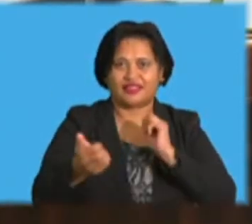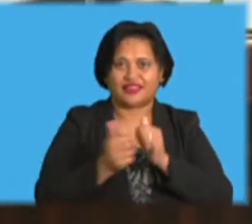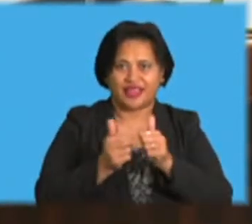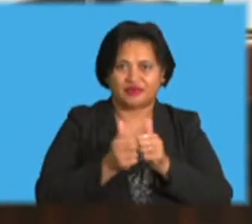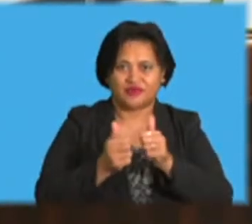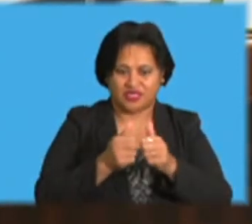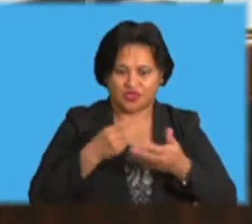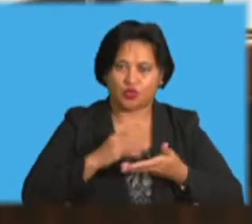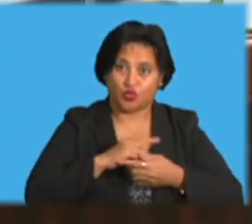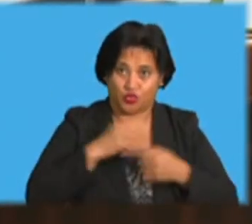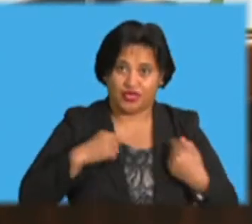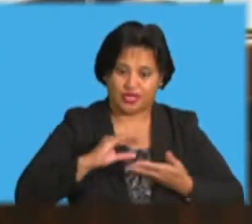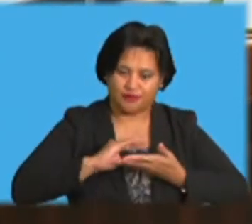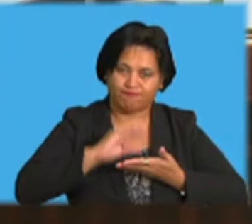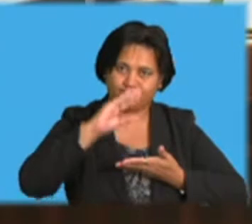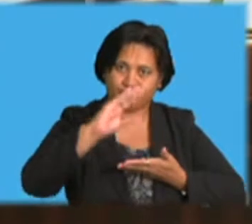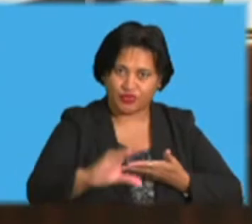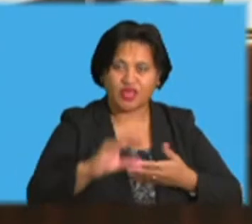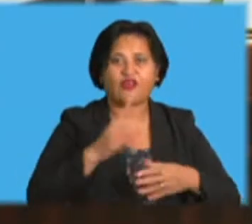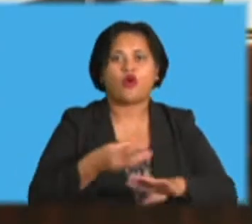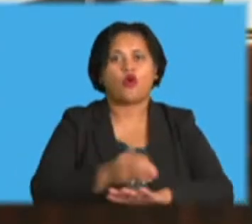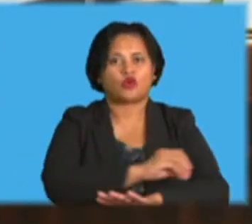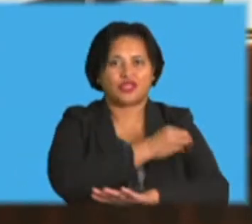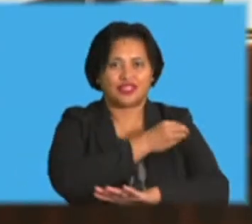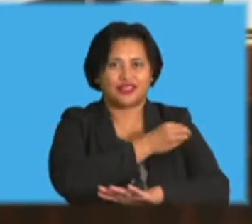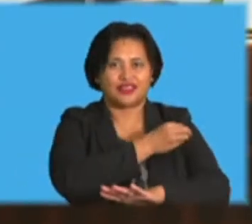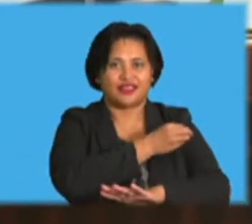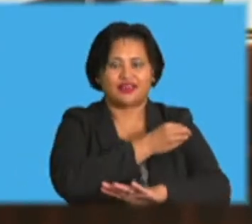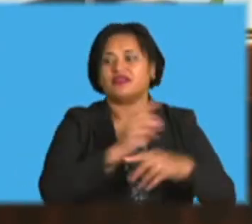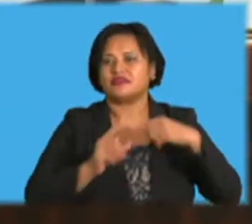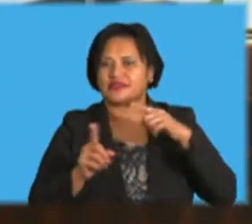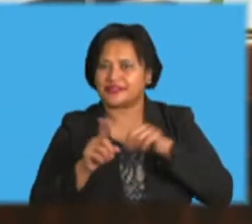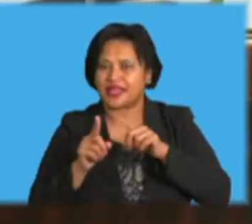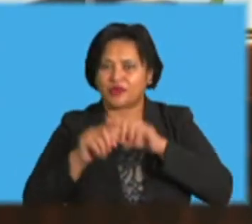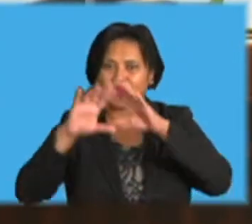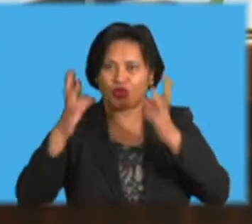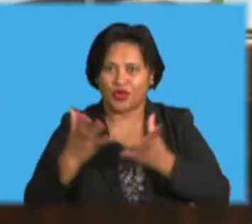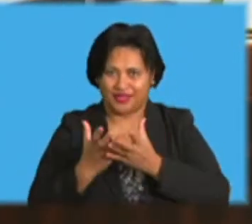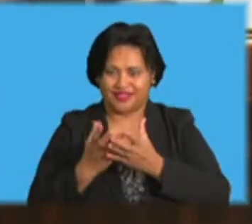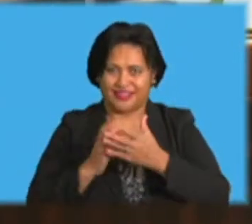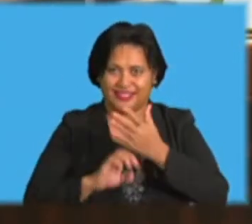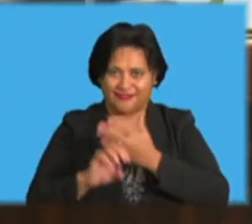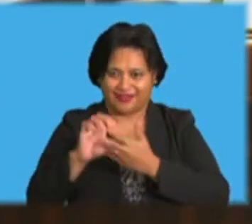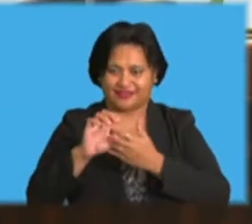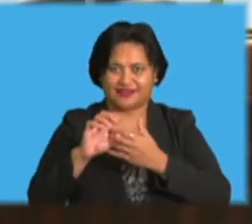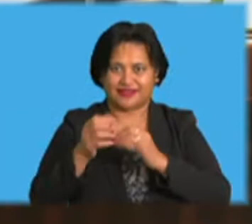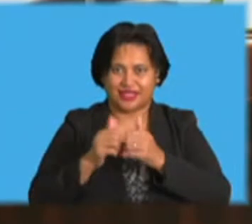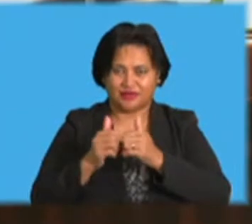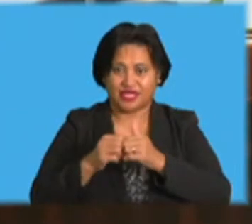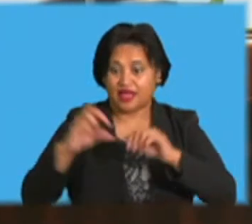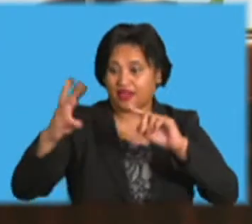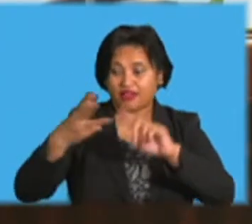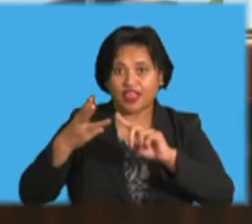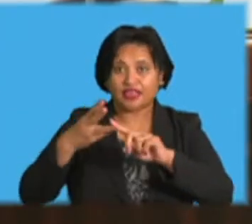funding for hosting Oceania and world events. The third funding is international